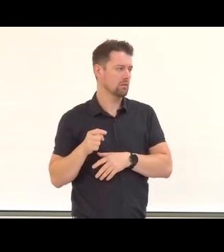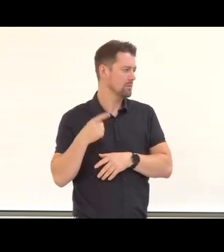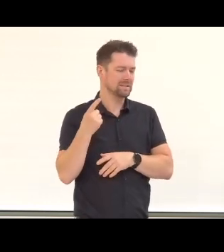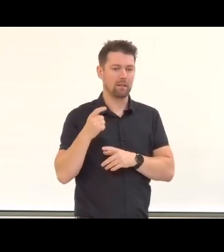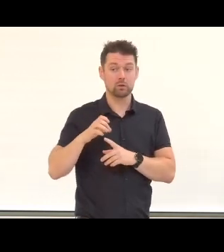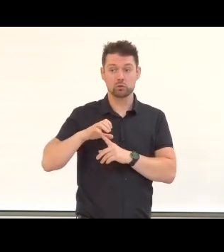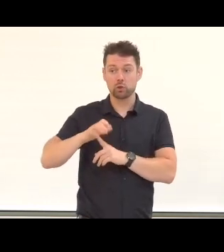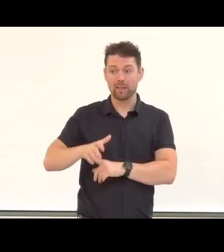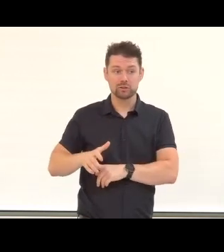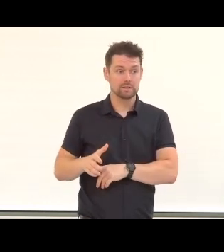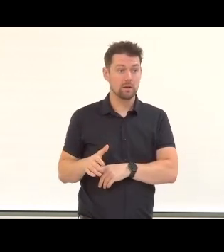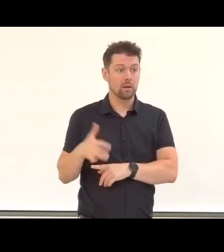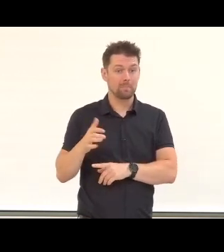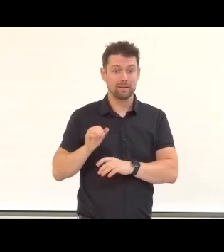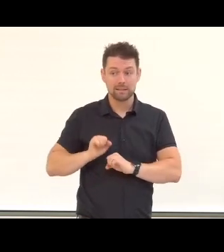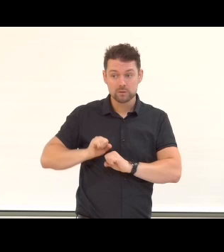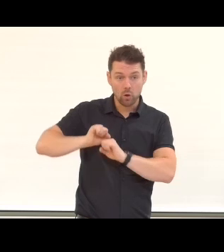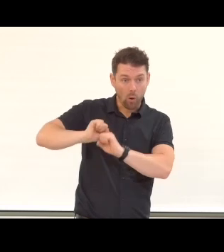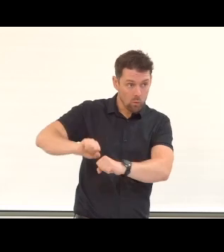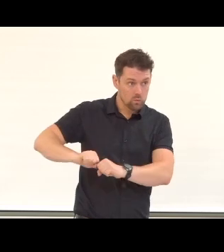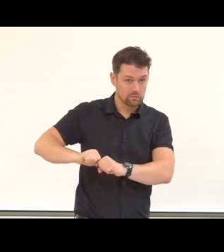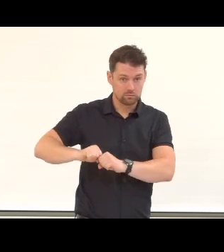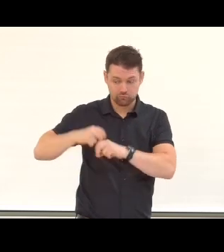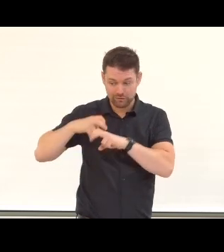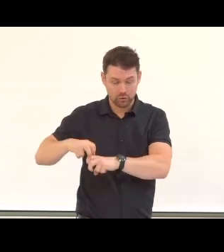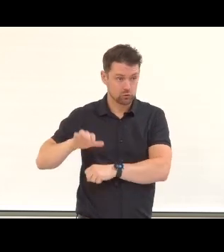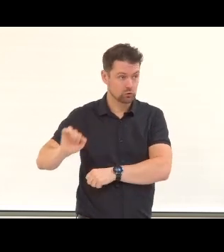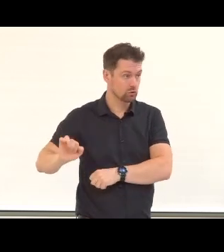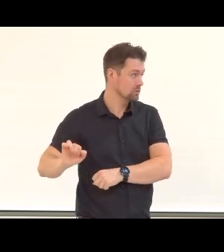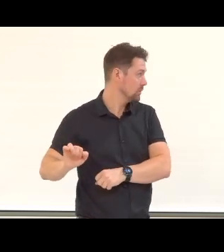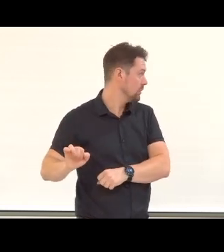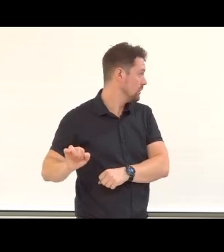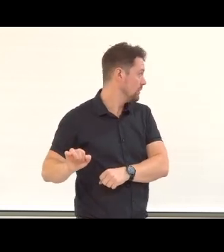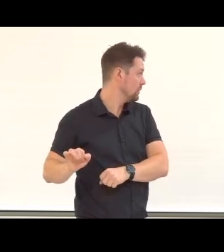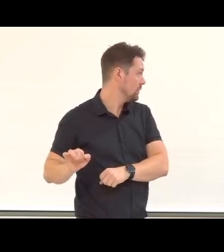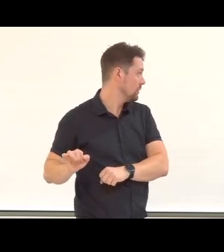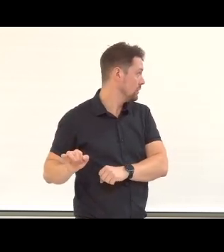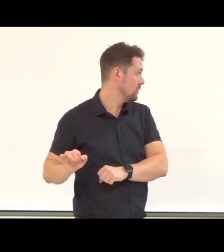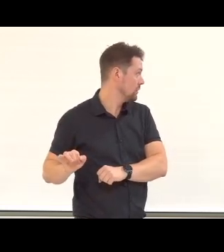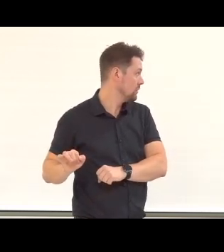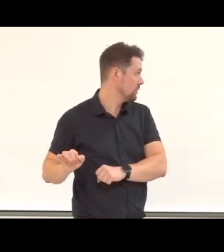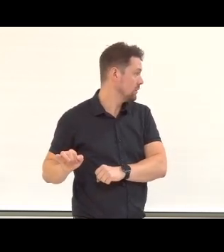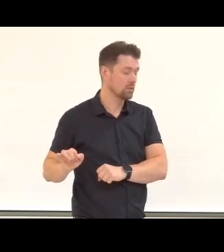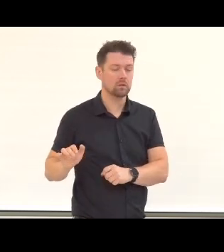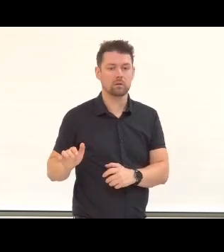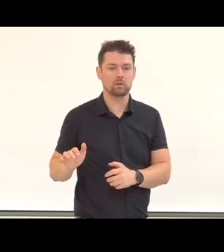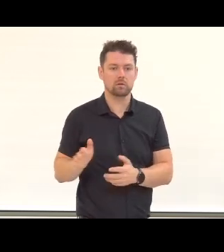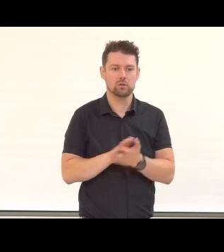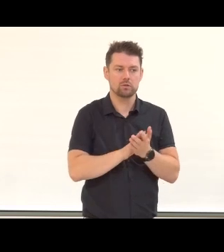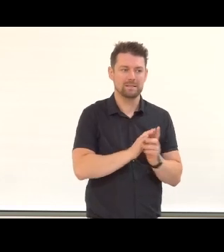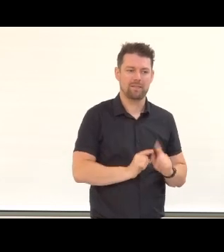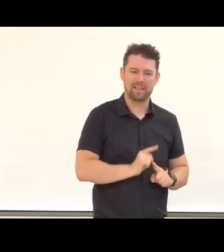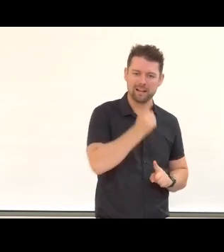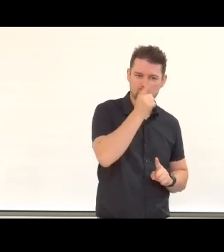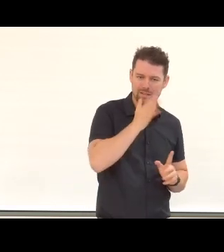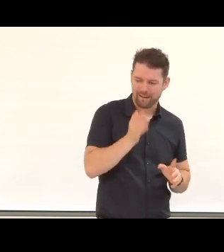experiment, the GEOS station inside the habitat. But apart from that, I don't think there have been like too many astronaut or